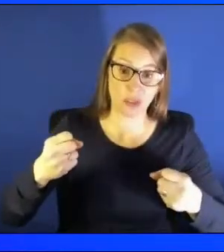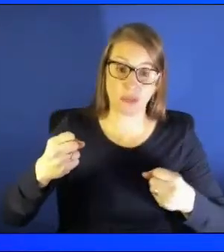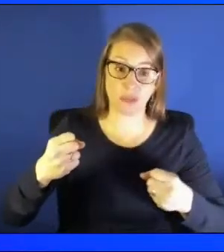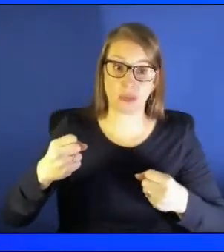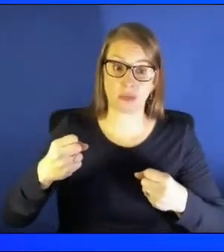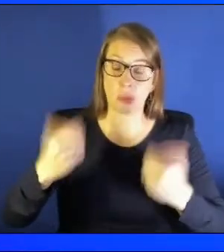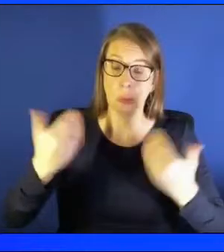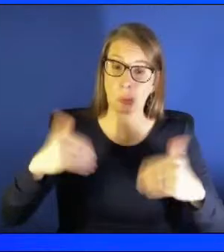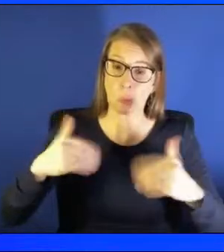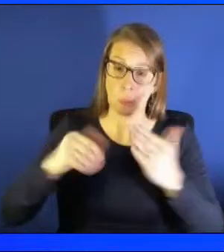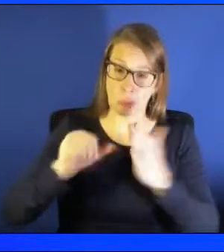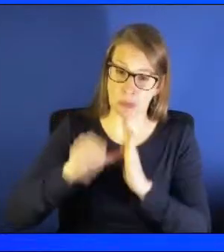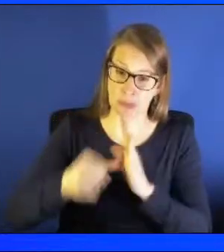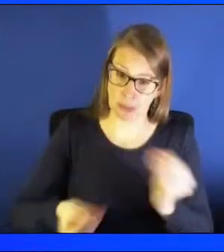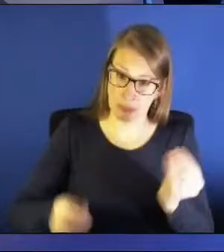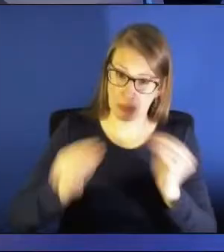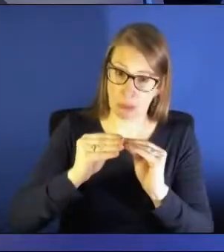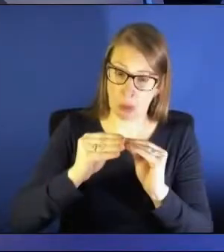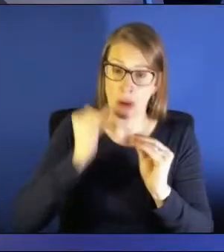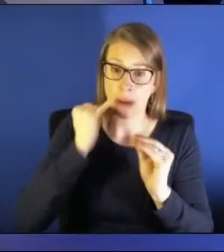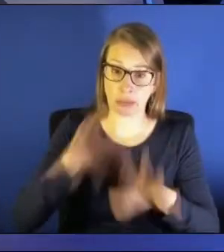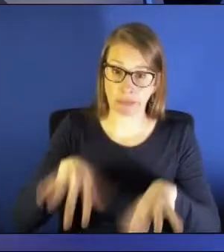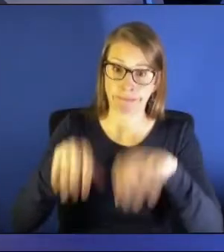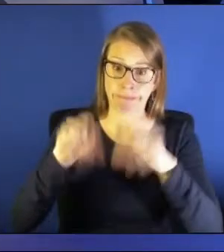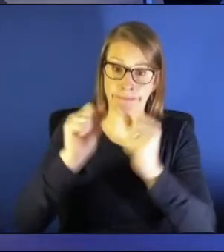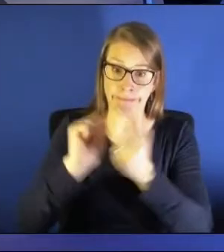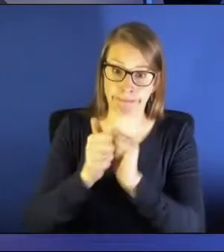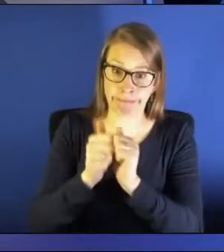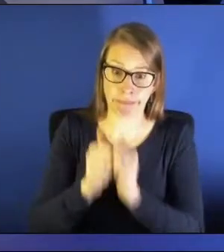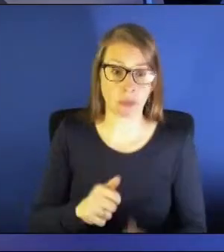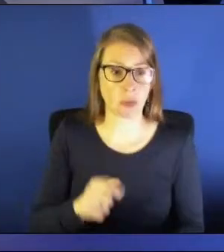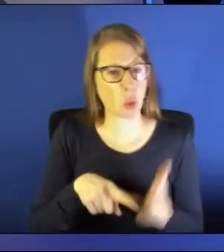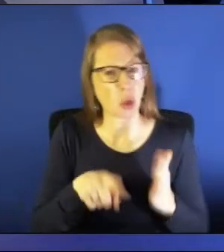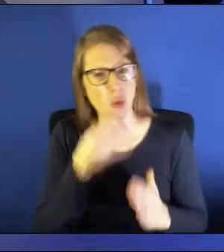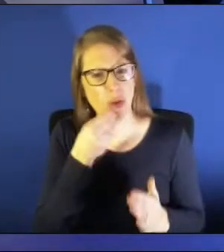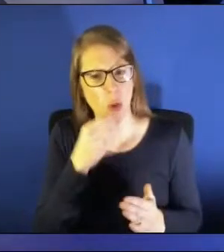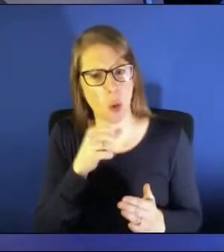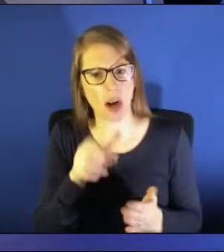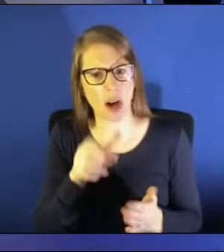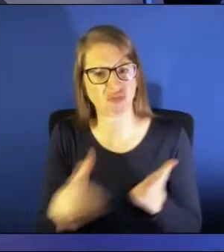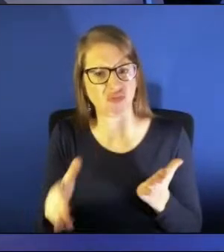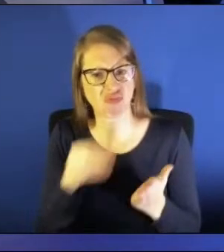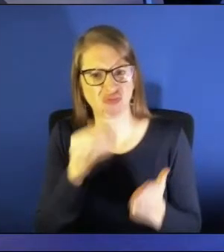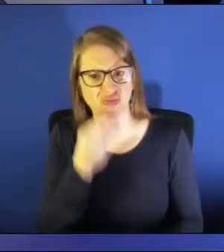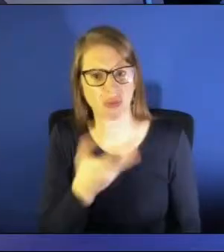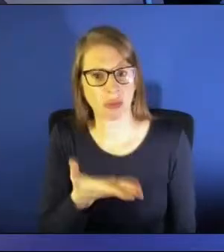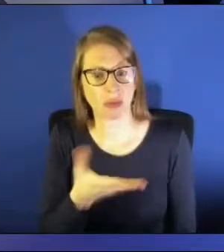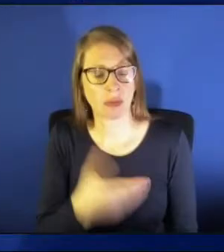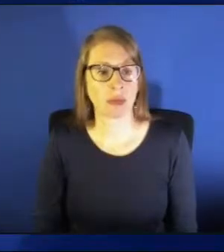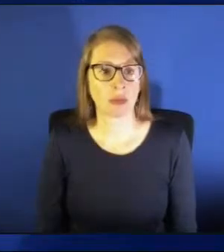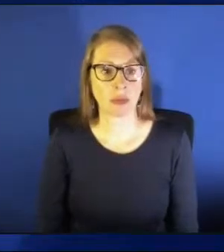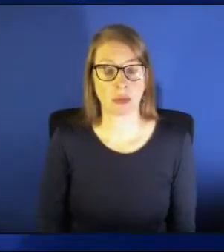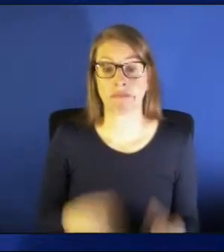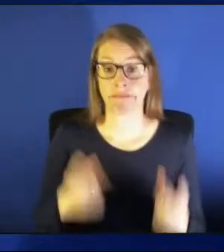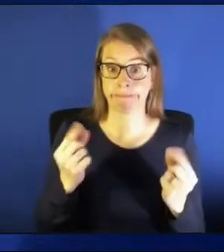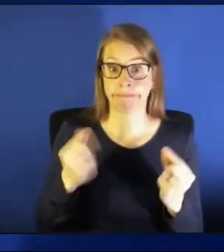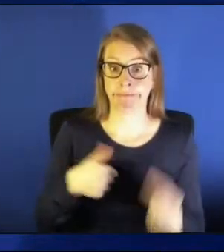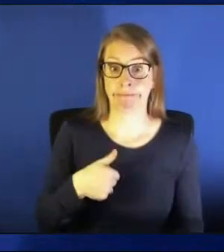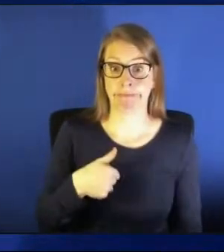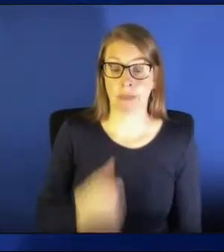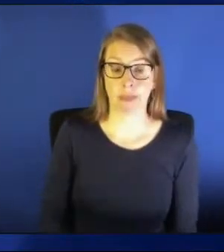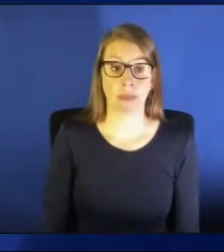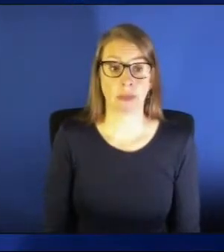somebody undertakes one of these endeavors. What do you eat or don't eat? Well, what I do is I